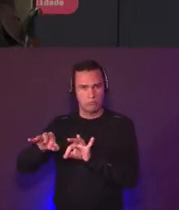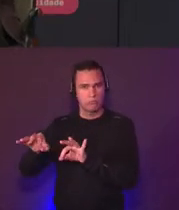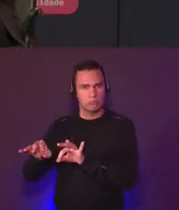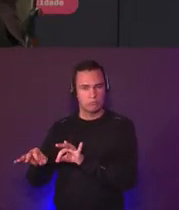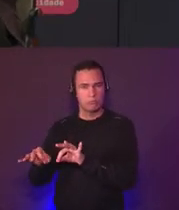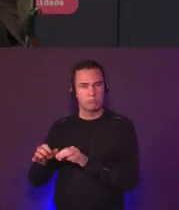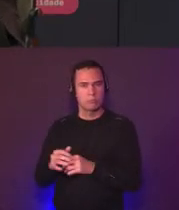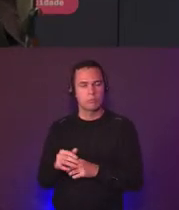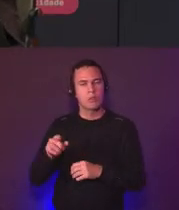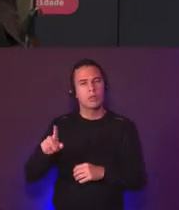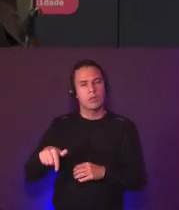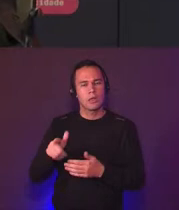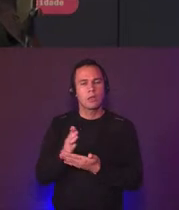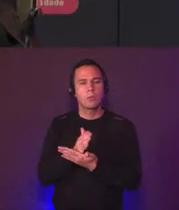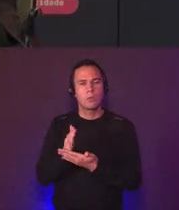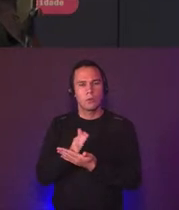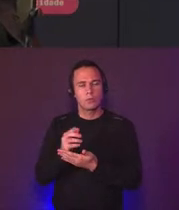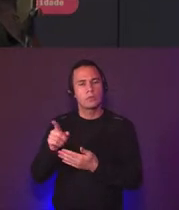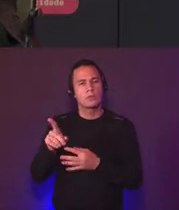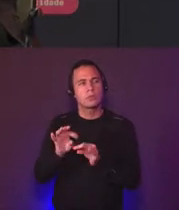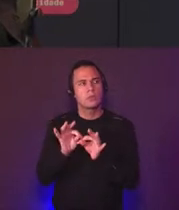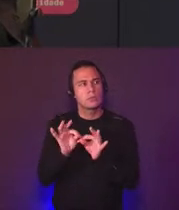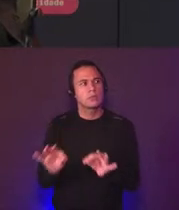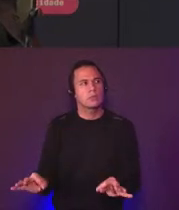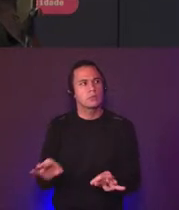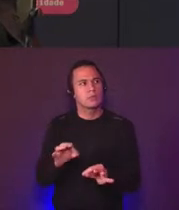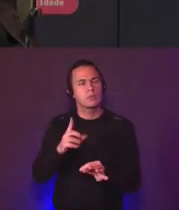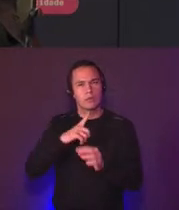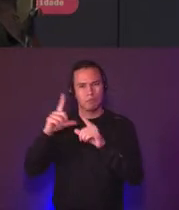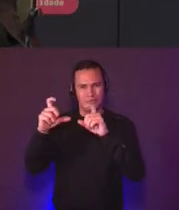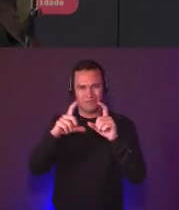cool. Is there more pictures?